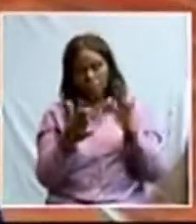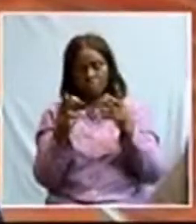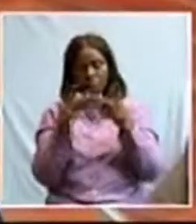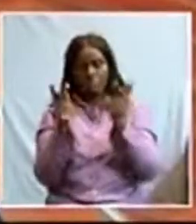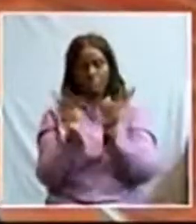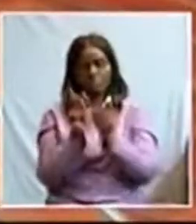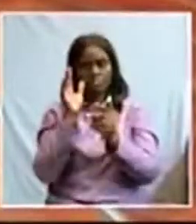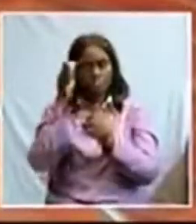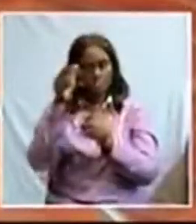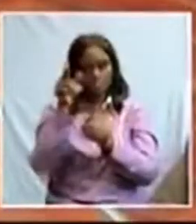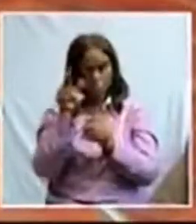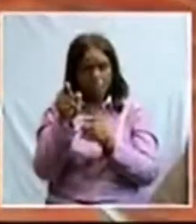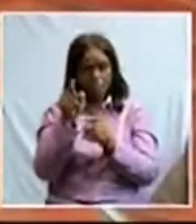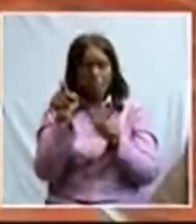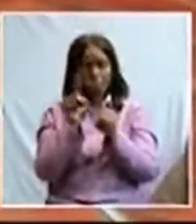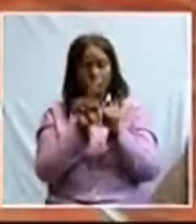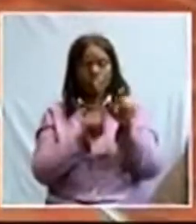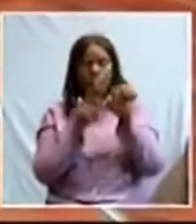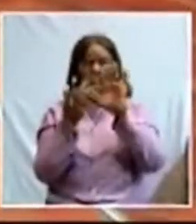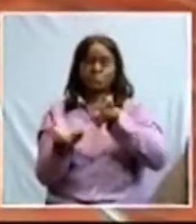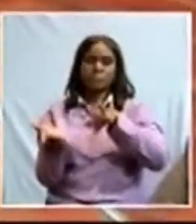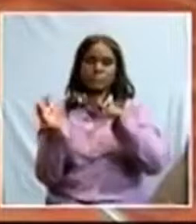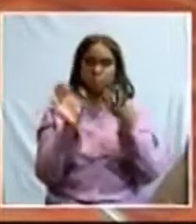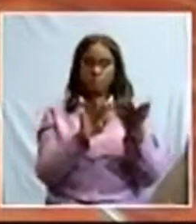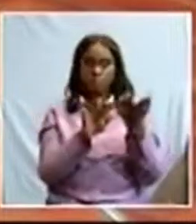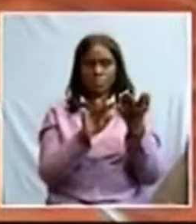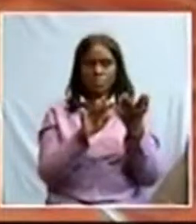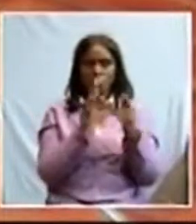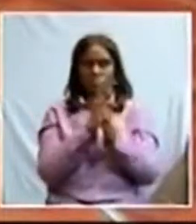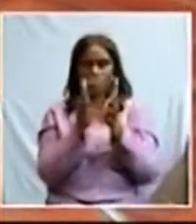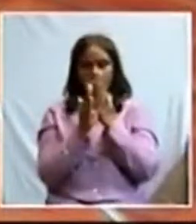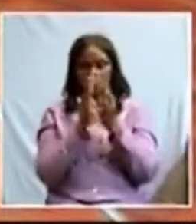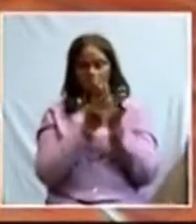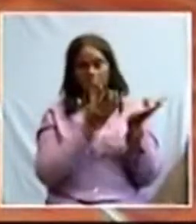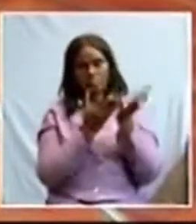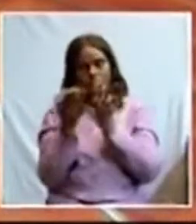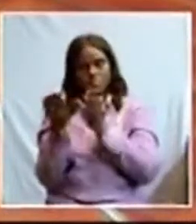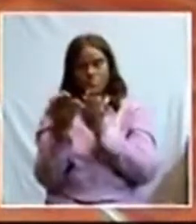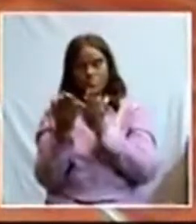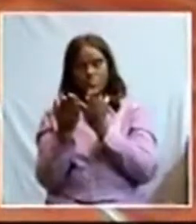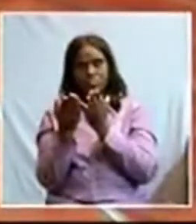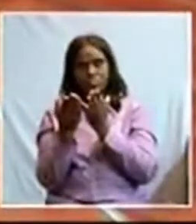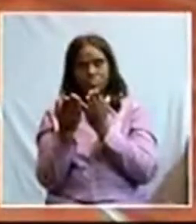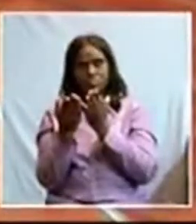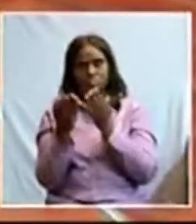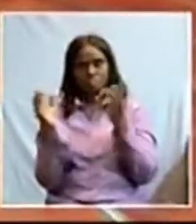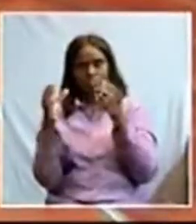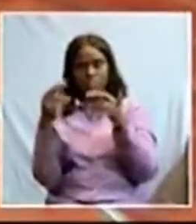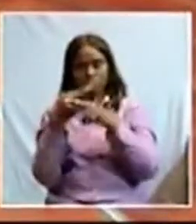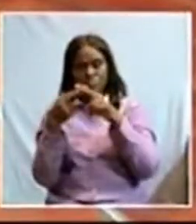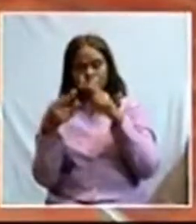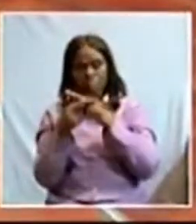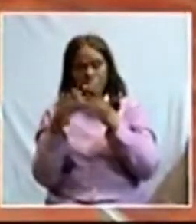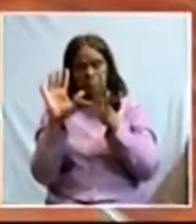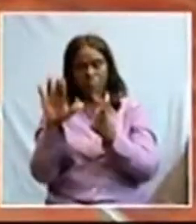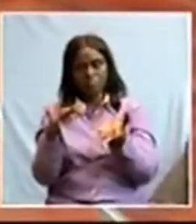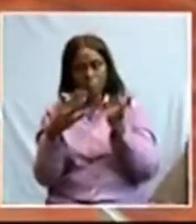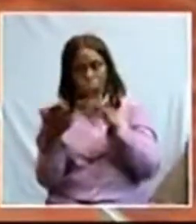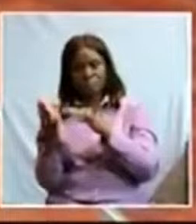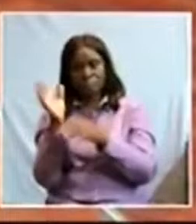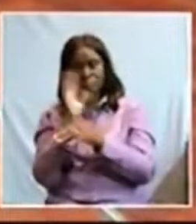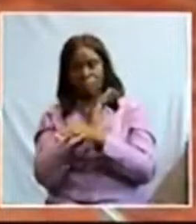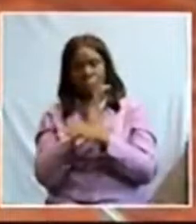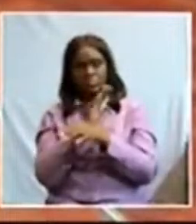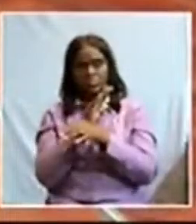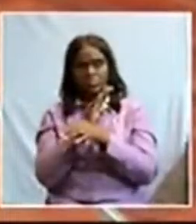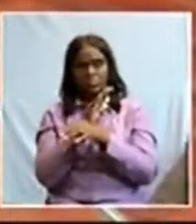place, it collapsed. So when the contractor was delivering, one classroom block had collapsed.